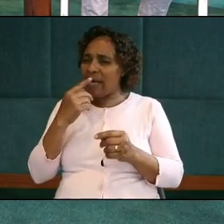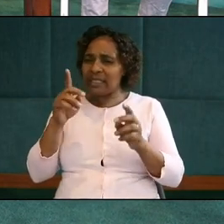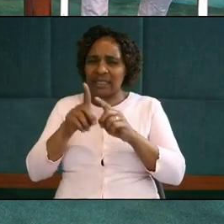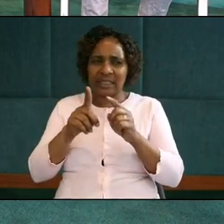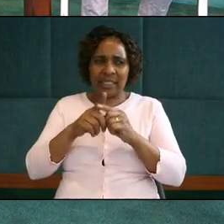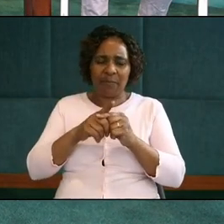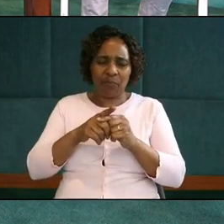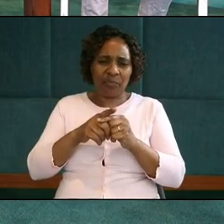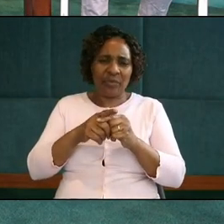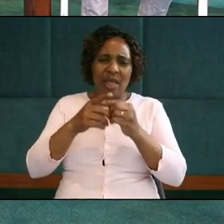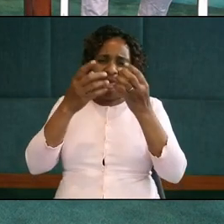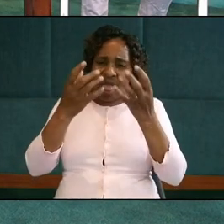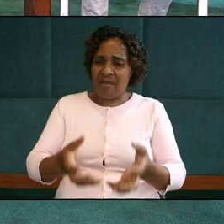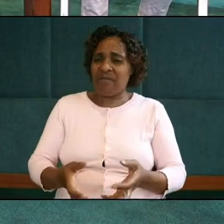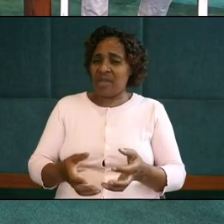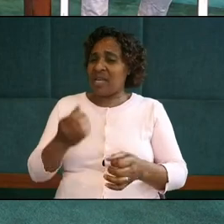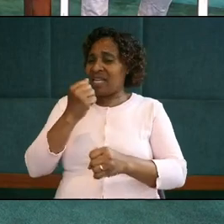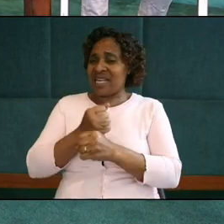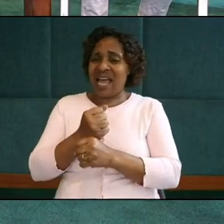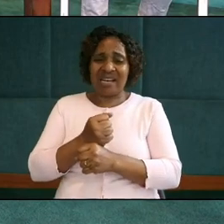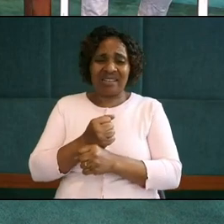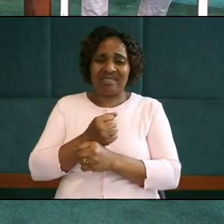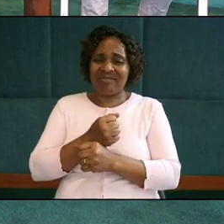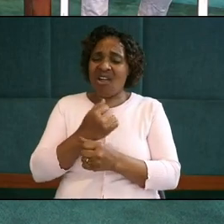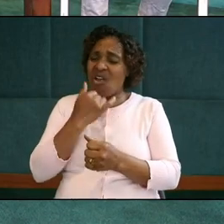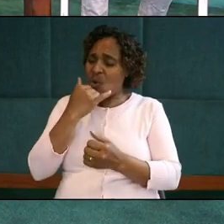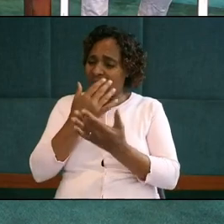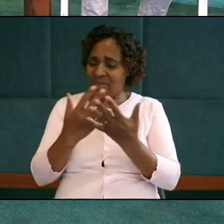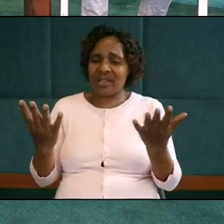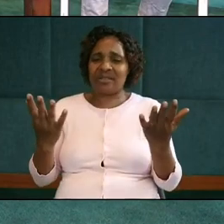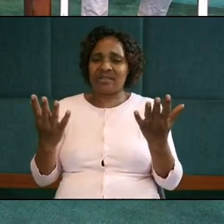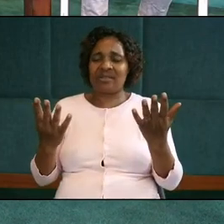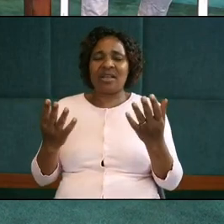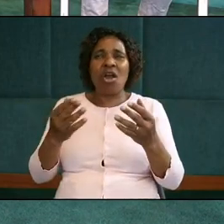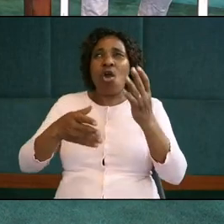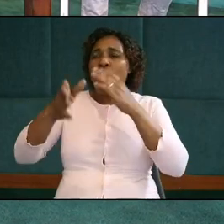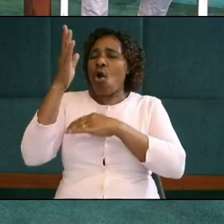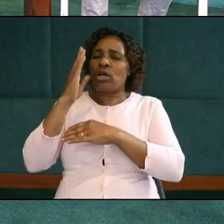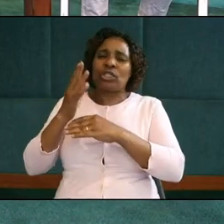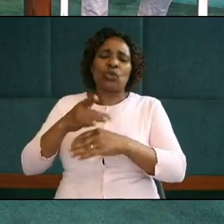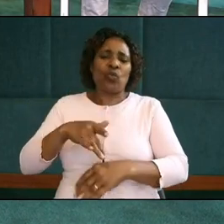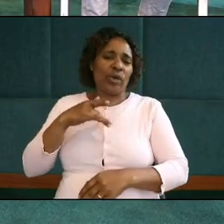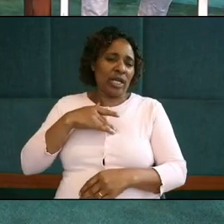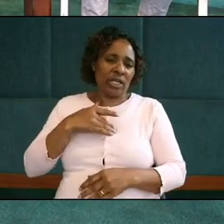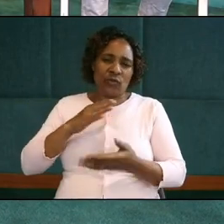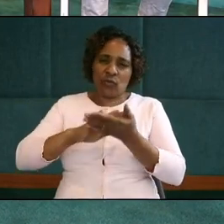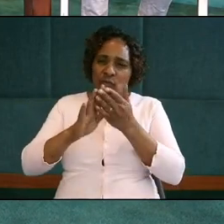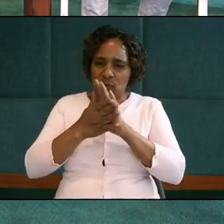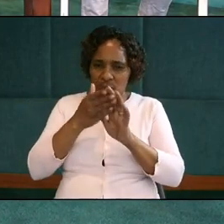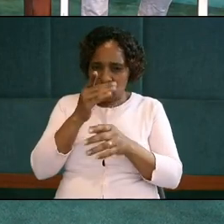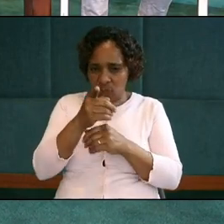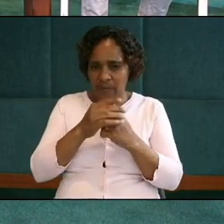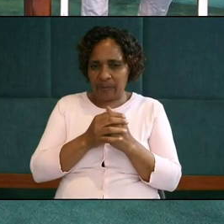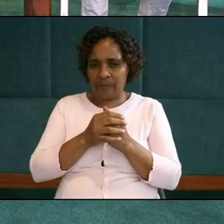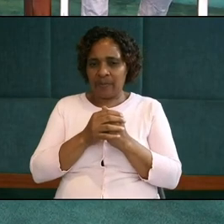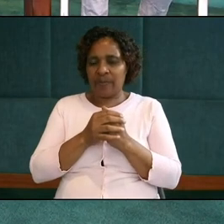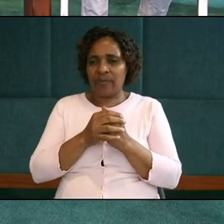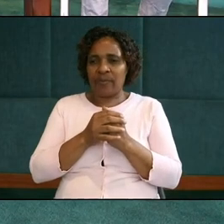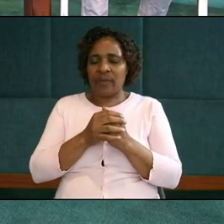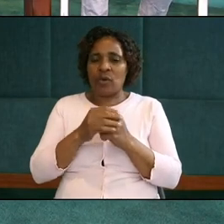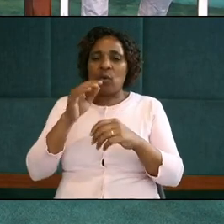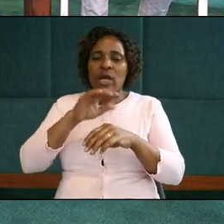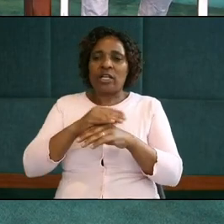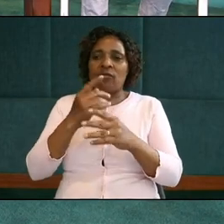the unthinkable, though you might have done the unthinkable, you know, he's willing to forgive. Perhaps maybe, what have you gotten from the verse